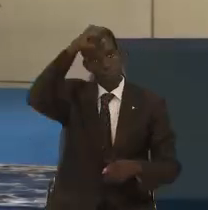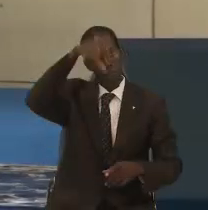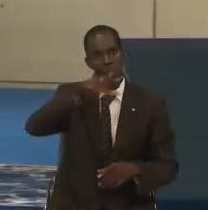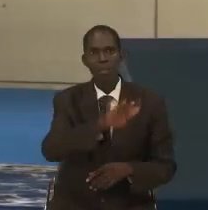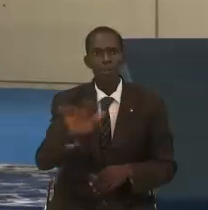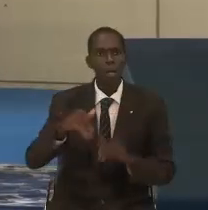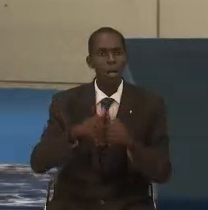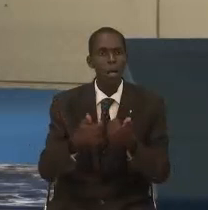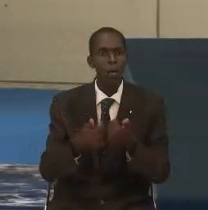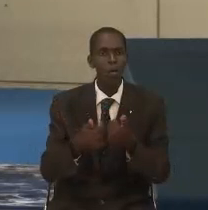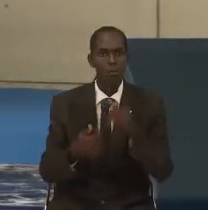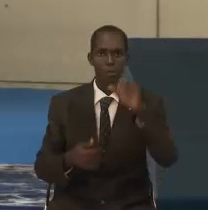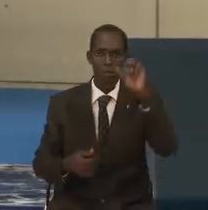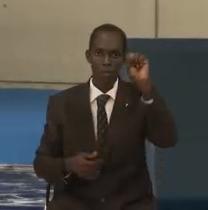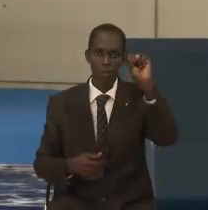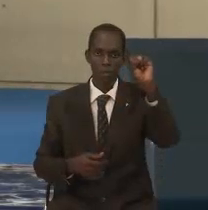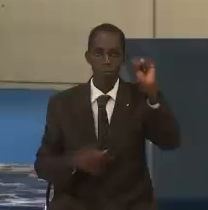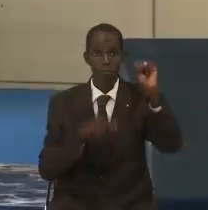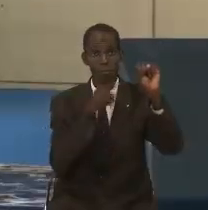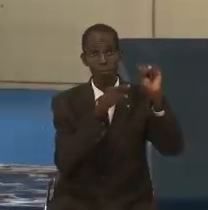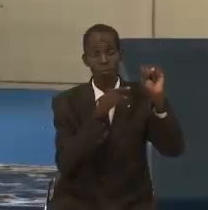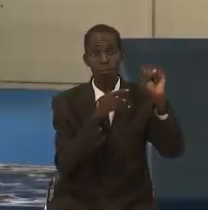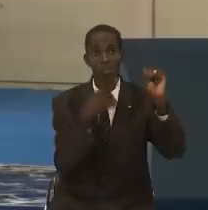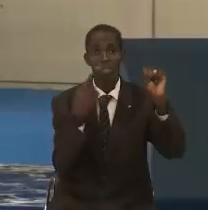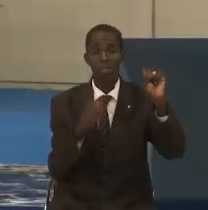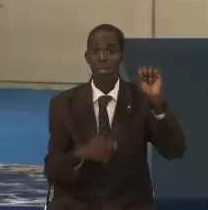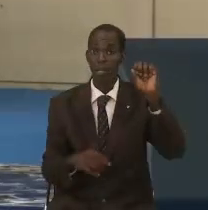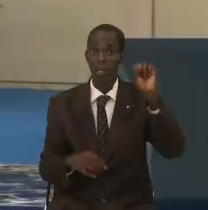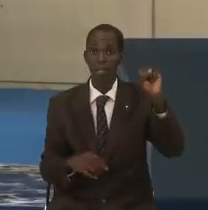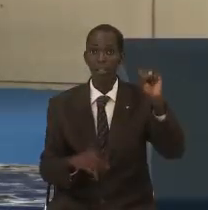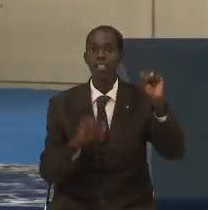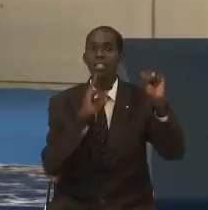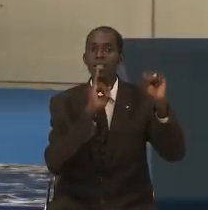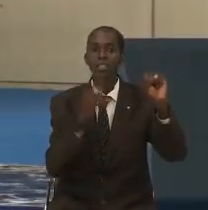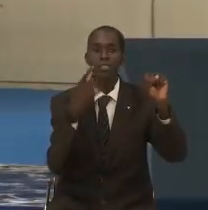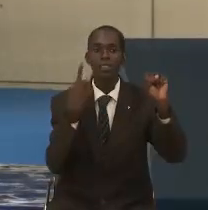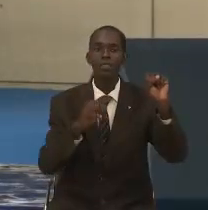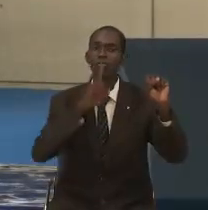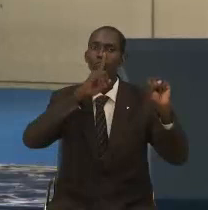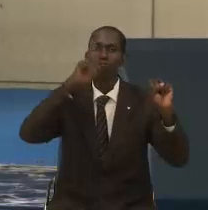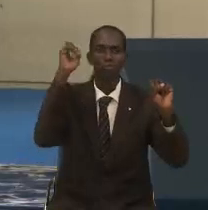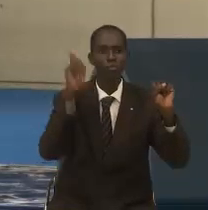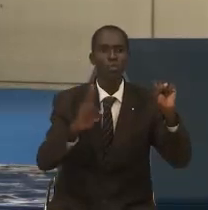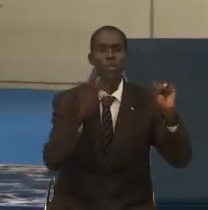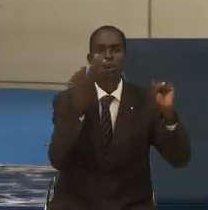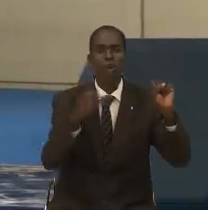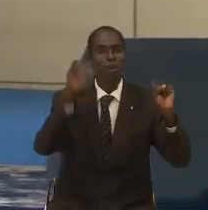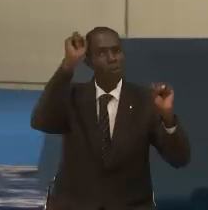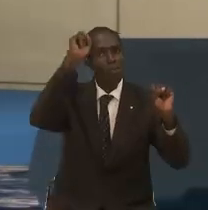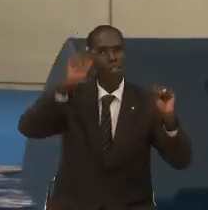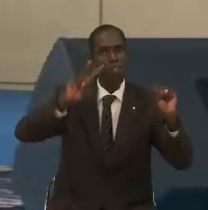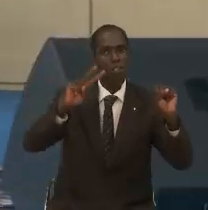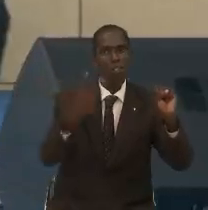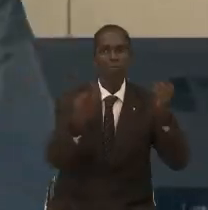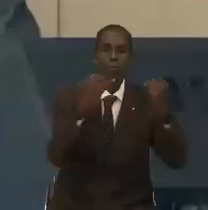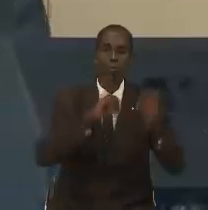at this. The S we're looking at, it is the surety of the second